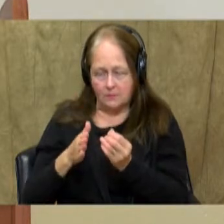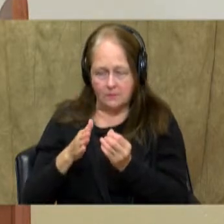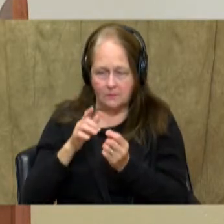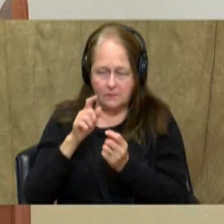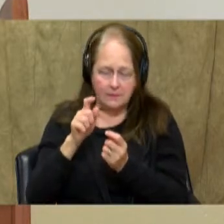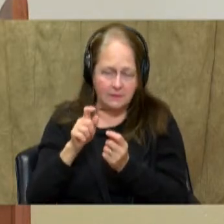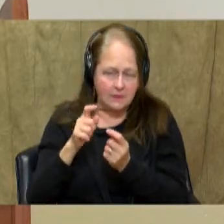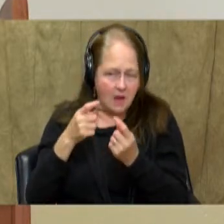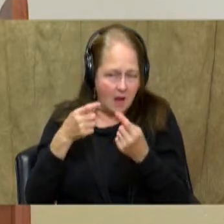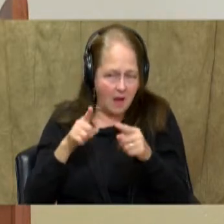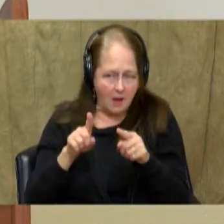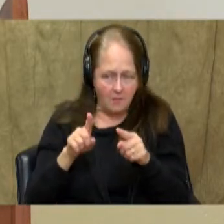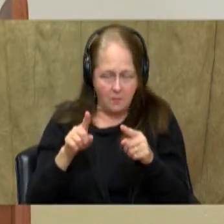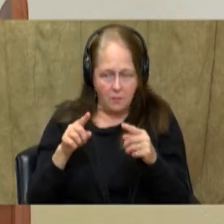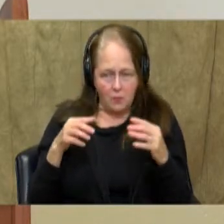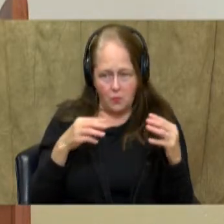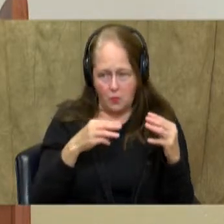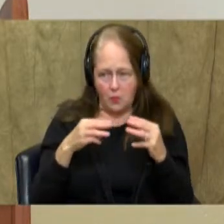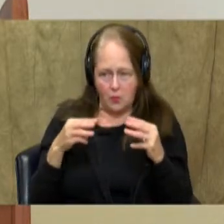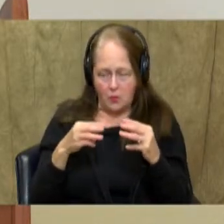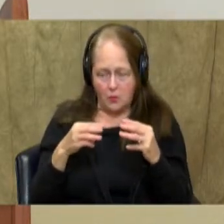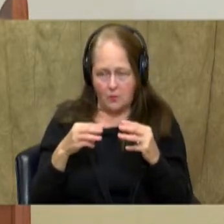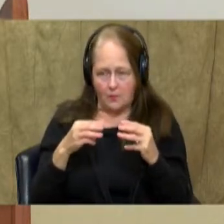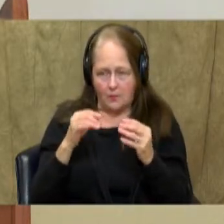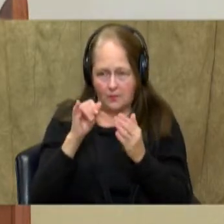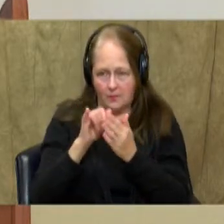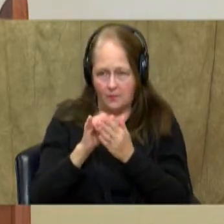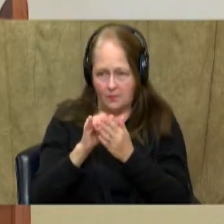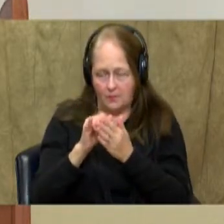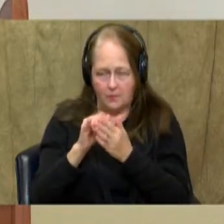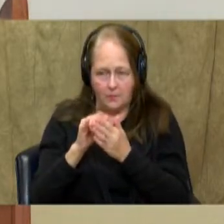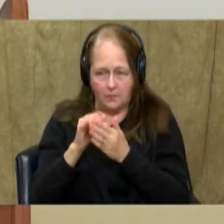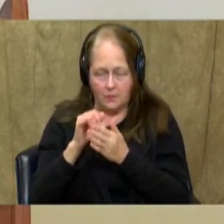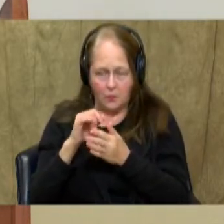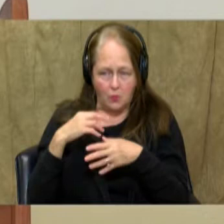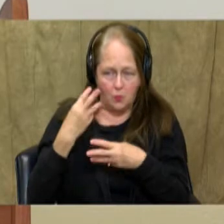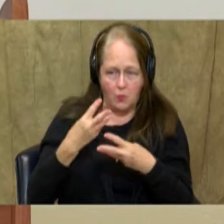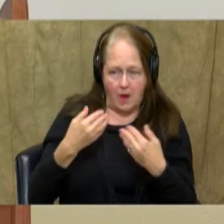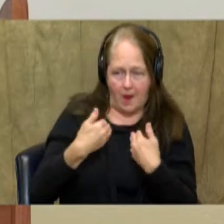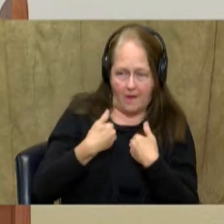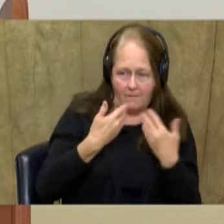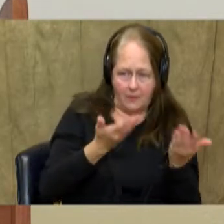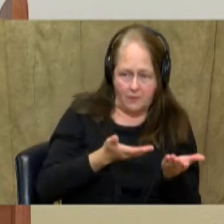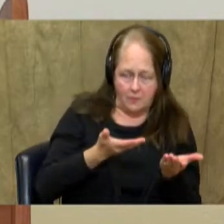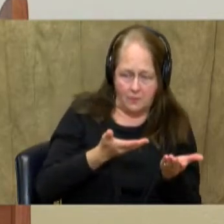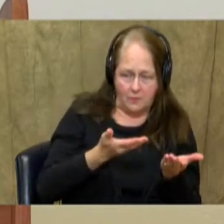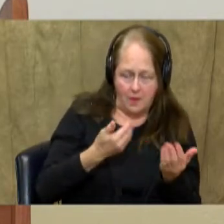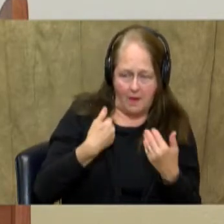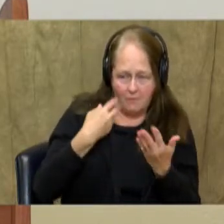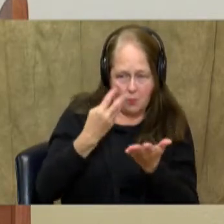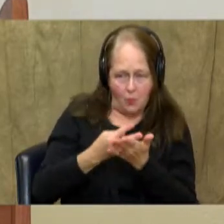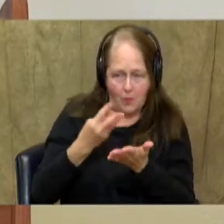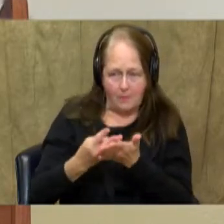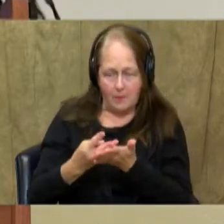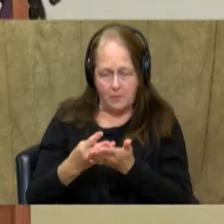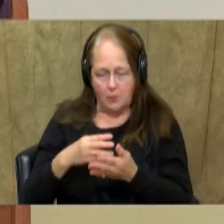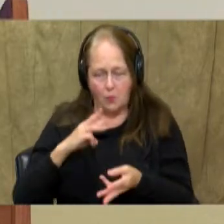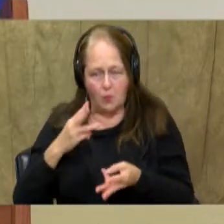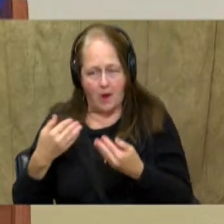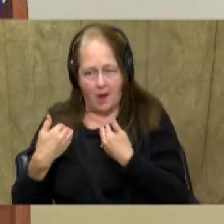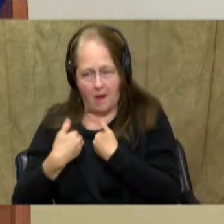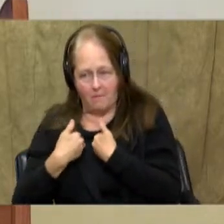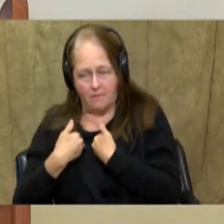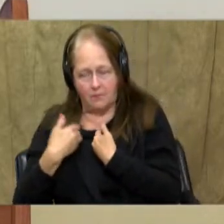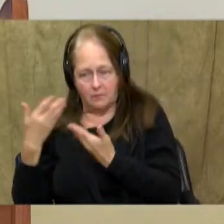actual combat against each other. So it was more or less like, well, we got stuff over here. We got weapons over here. Well, so do